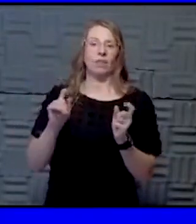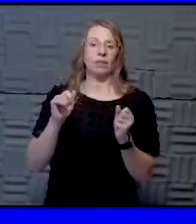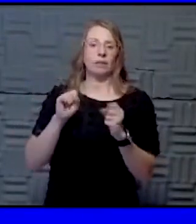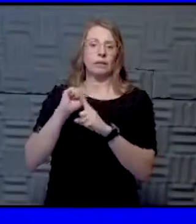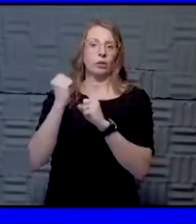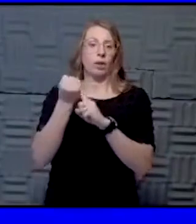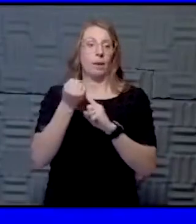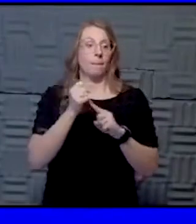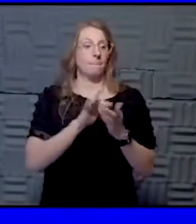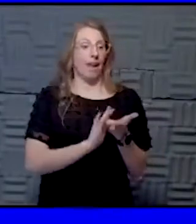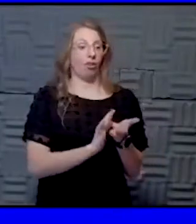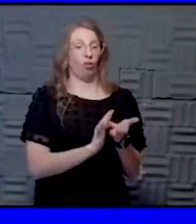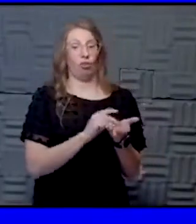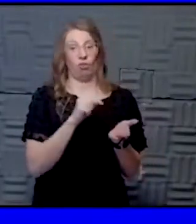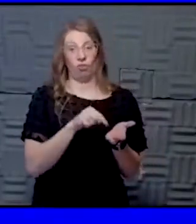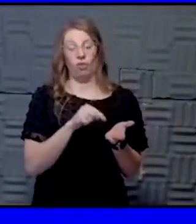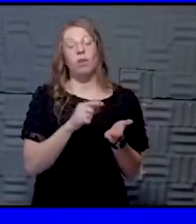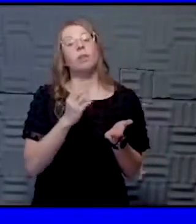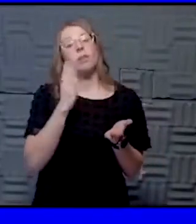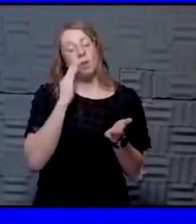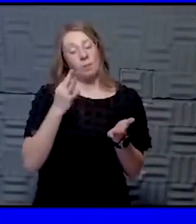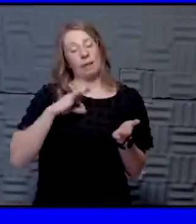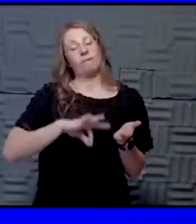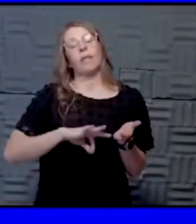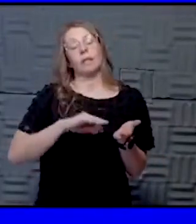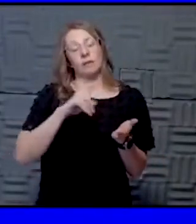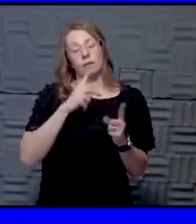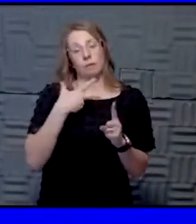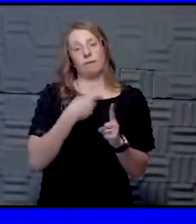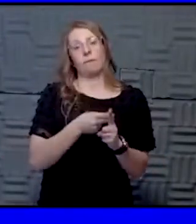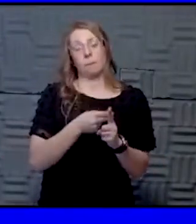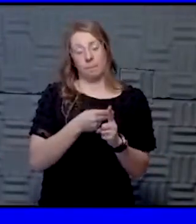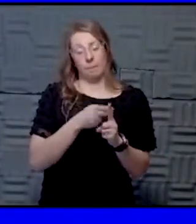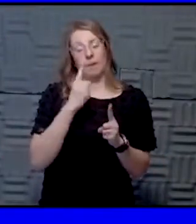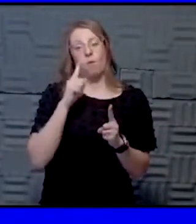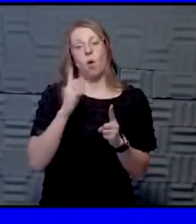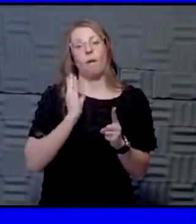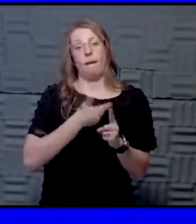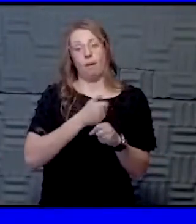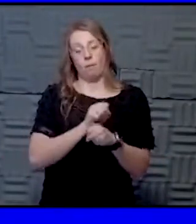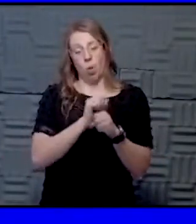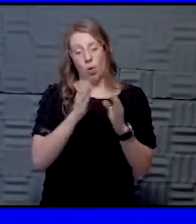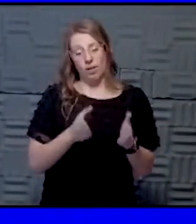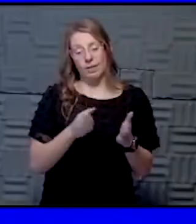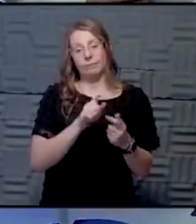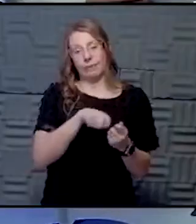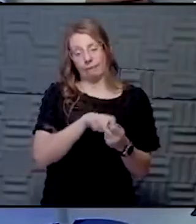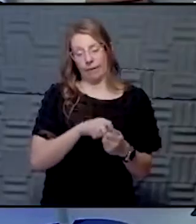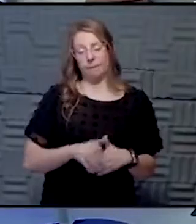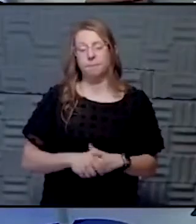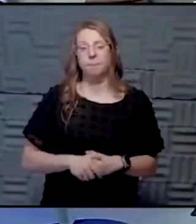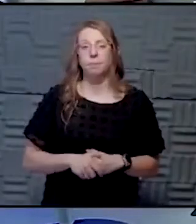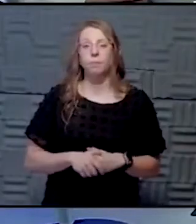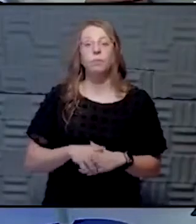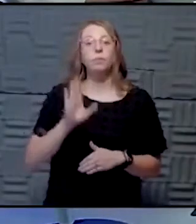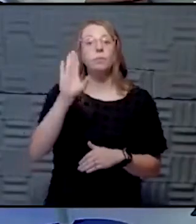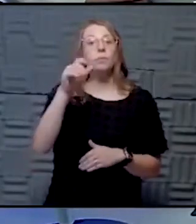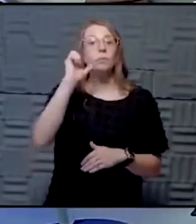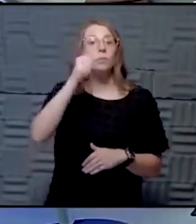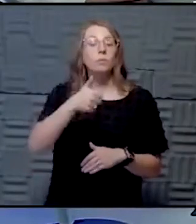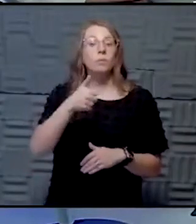from a medical standpoint, we know what the benefit of the vaccine has done for our employees specifically. Hey,